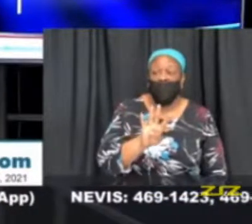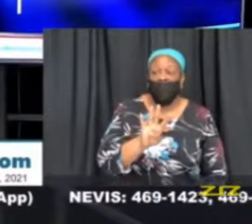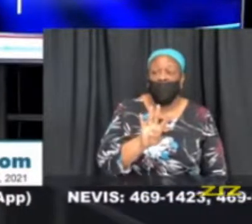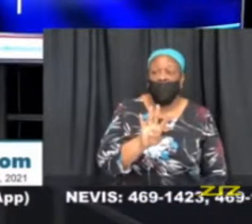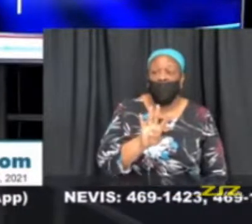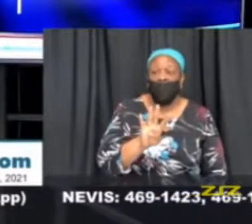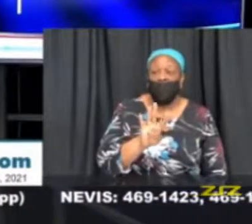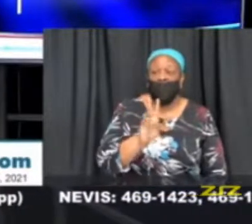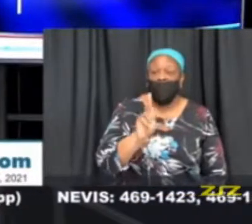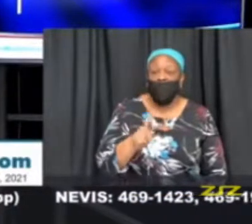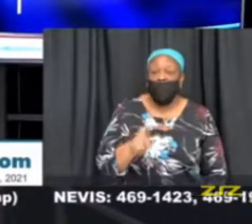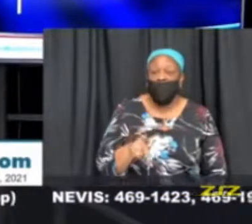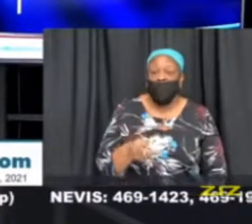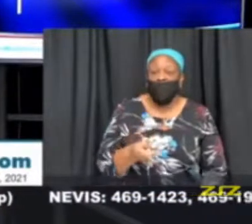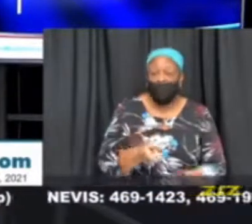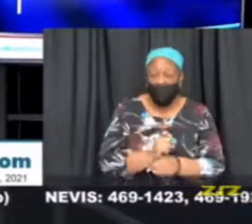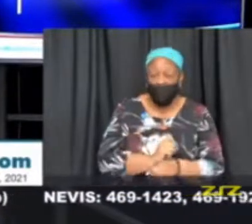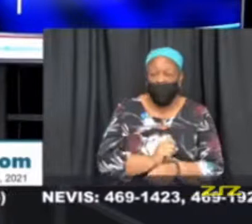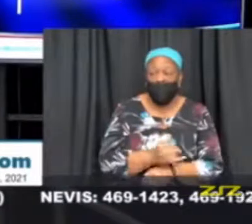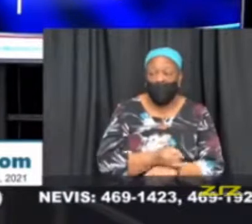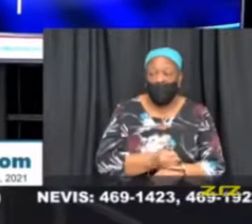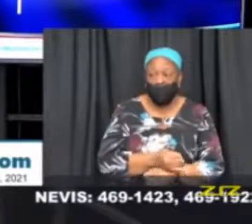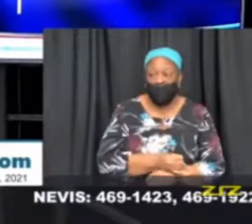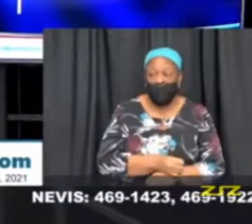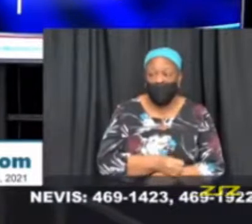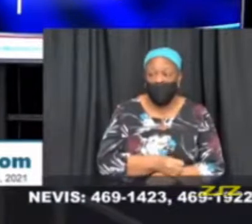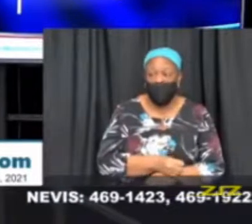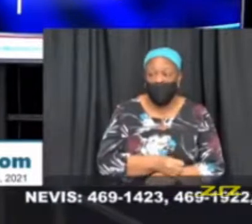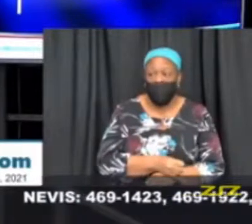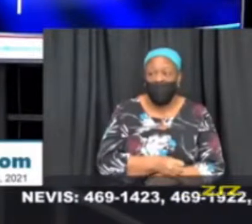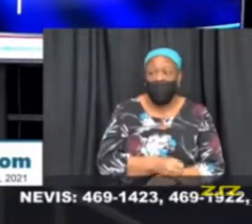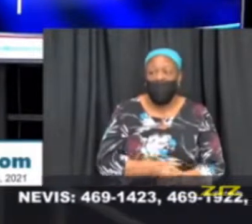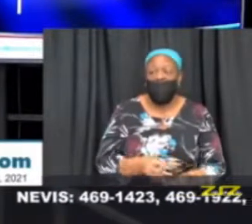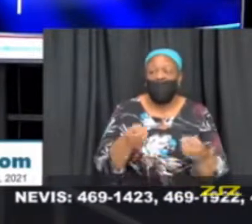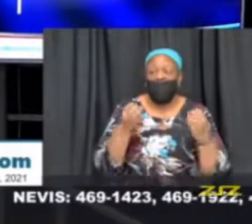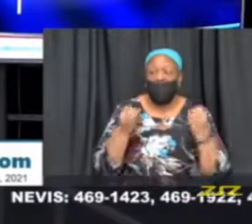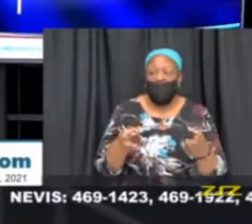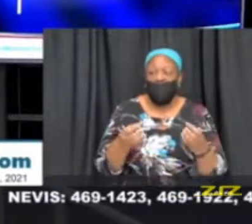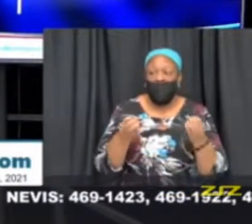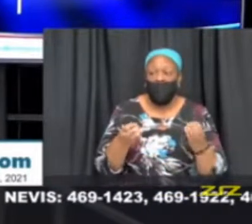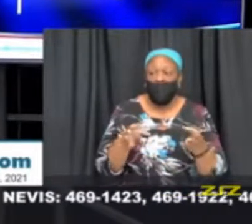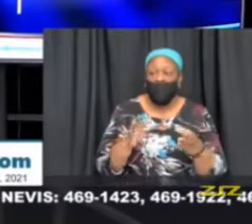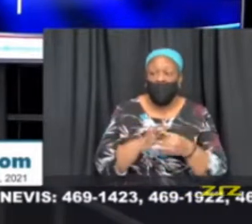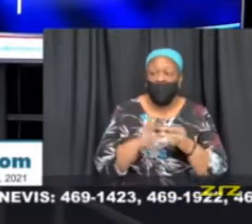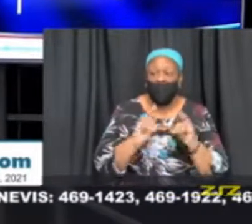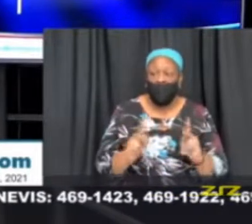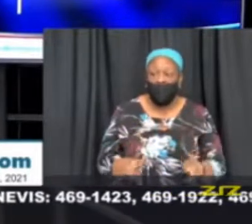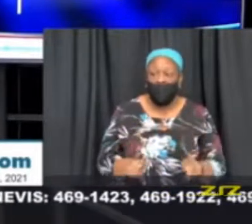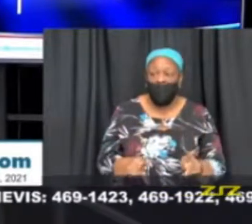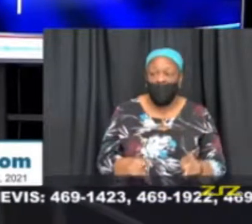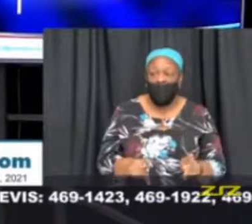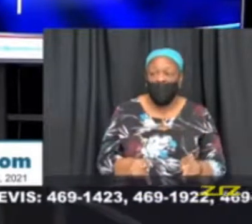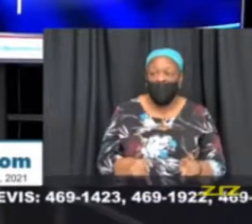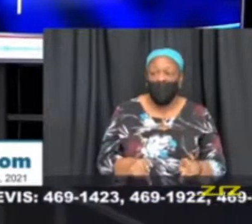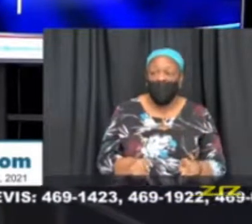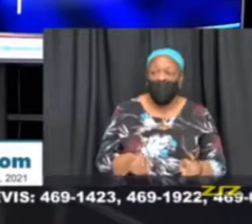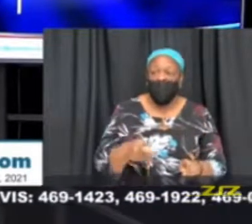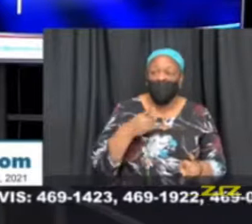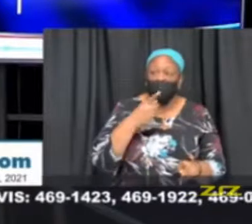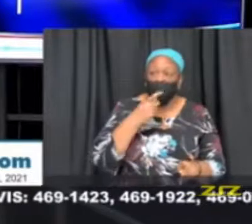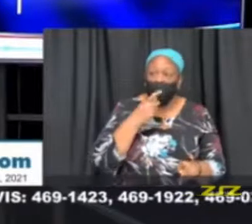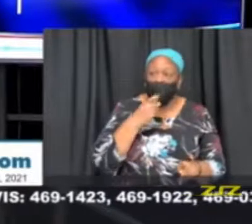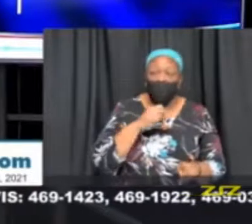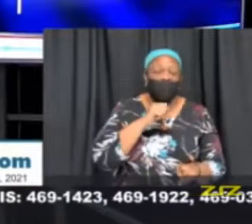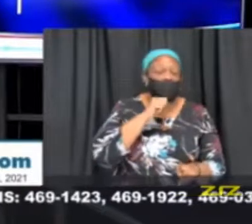foreigners. But of the total number of new cases, more than 2/3 of them were persons who were